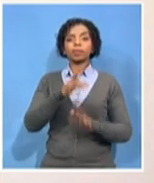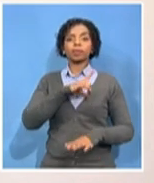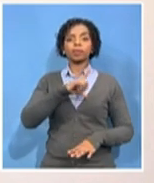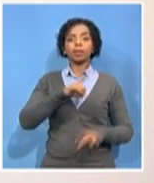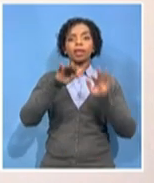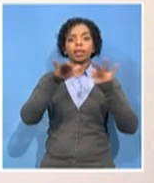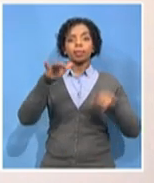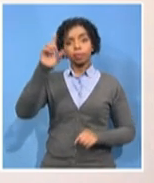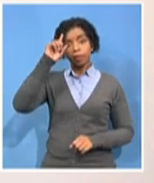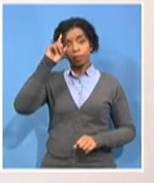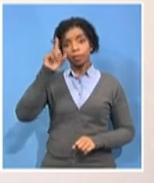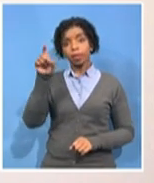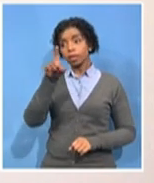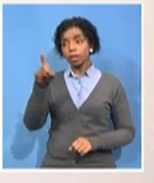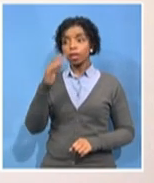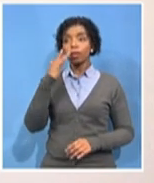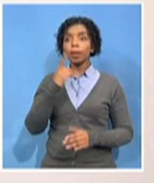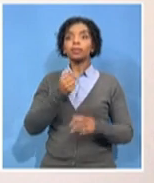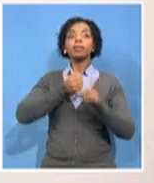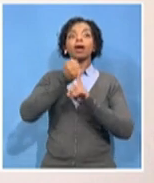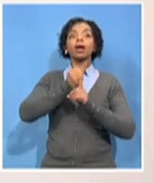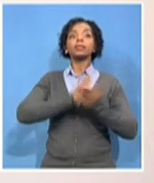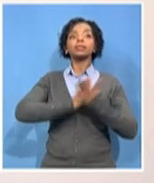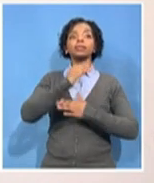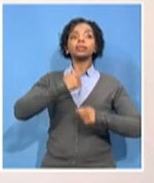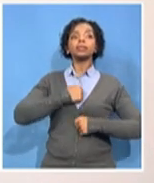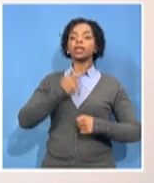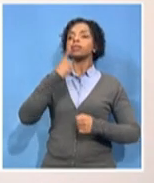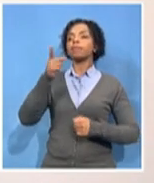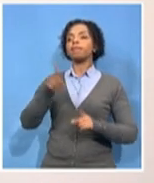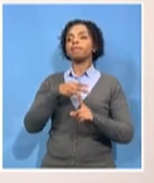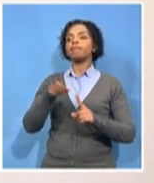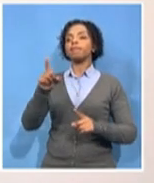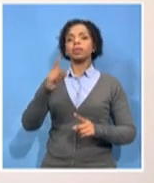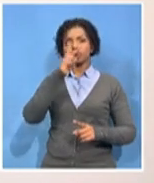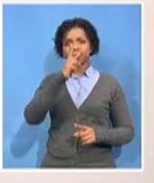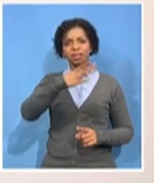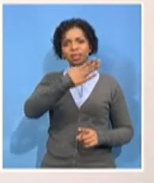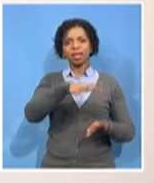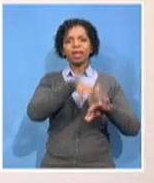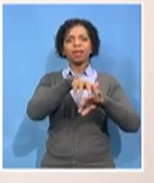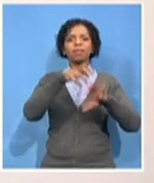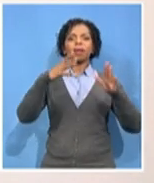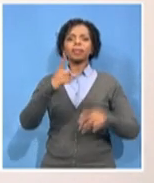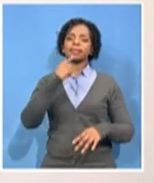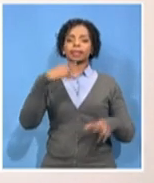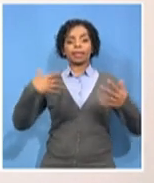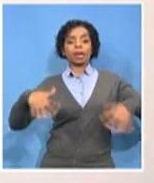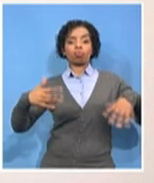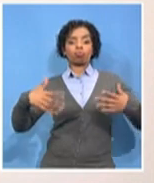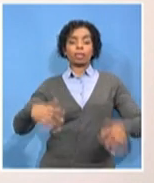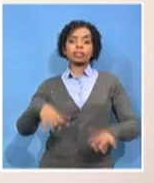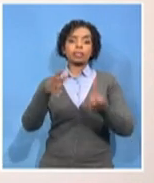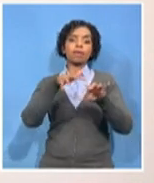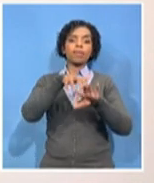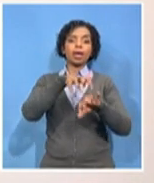rights. We can see it with how the farmers at Senegal are characterized. They are called aggrieved farmers who are protesting for a justifiable cause. This was not done for